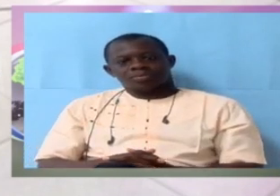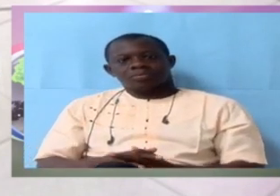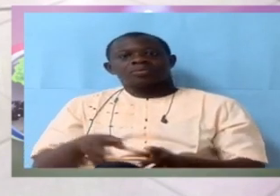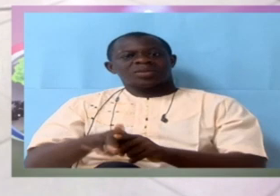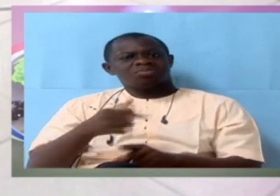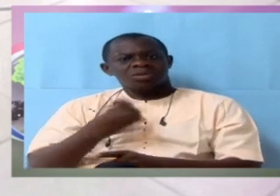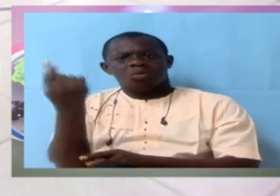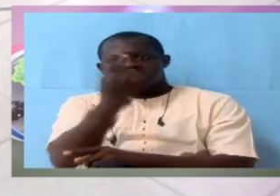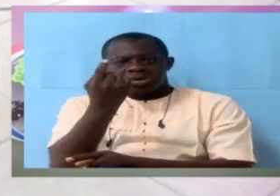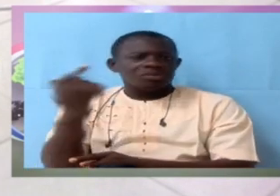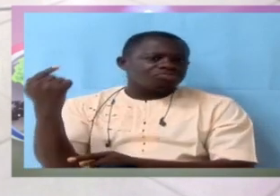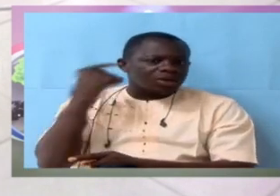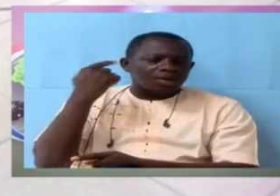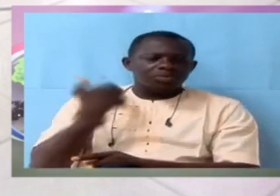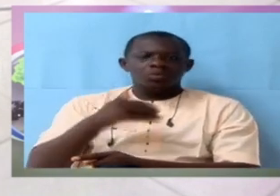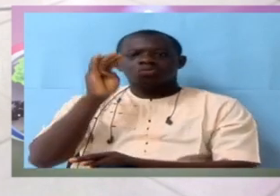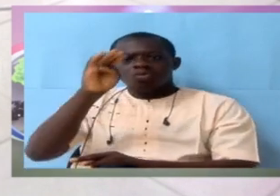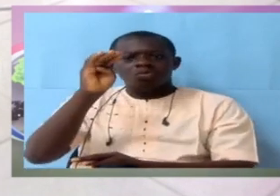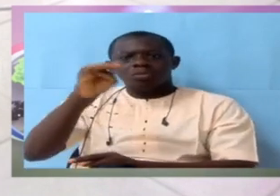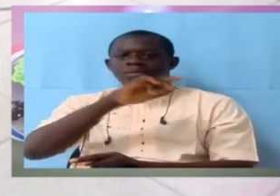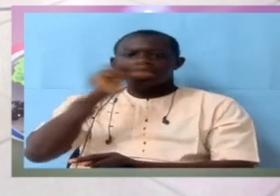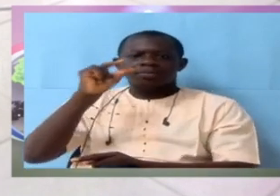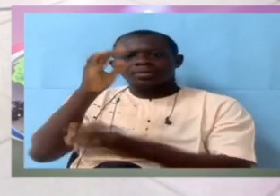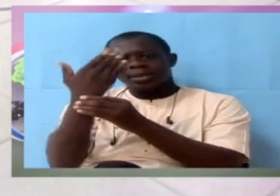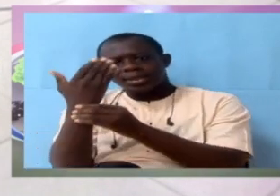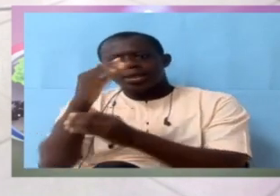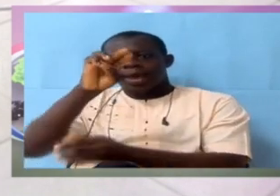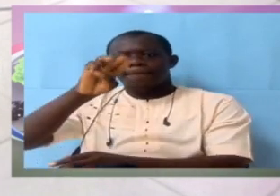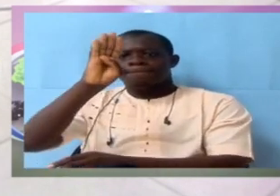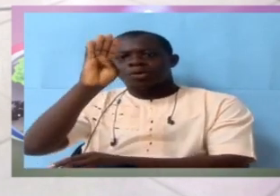I had people calling his name, Dr. Mbow, Dr. Mbow.